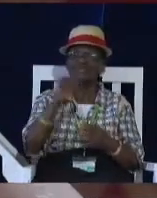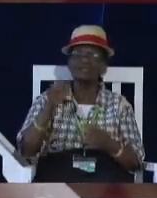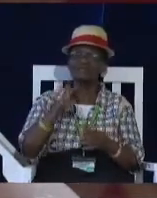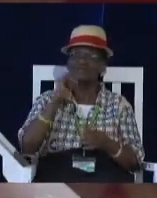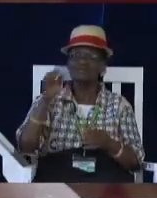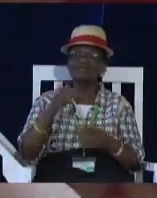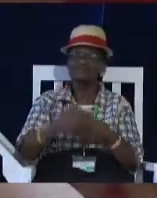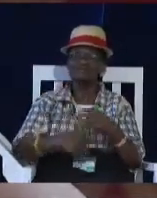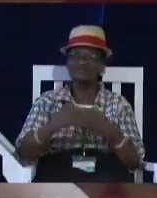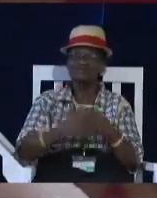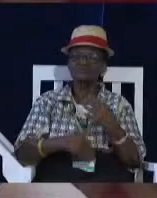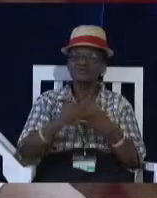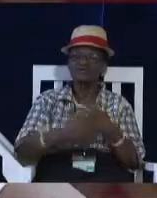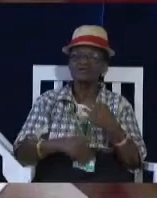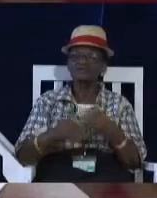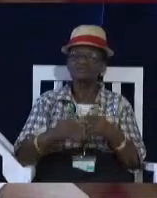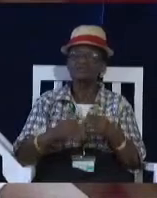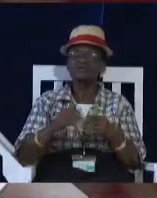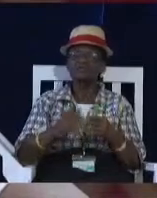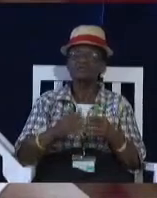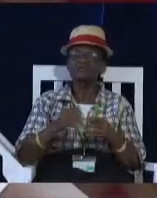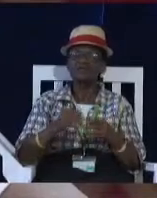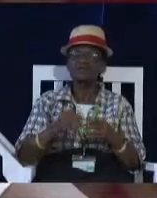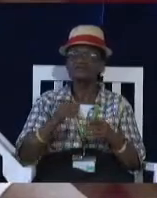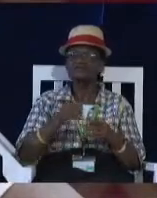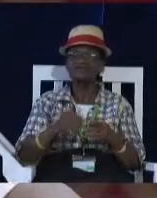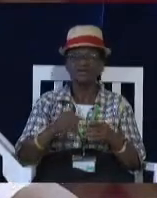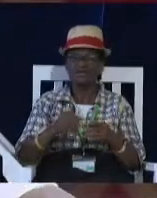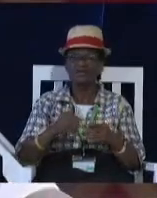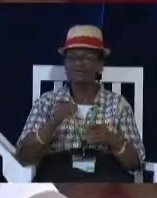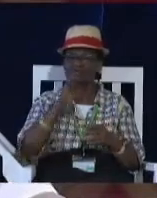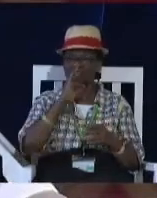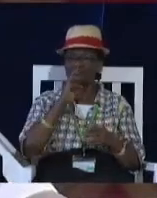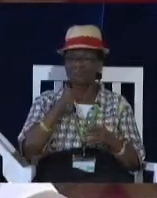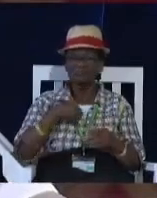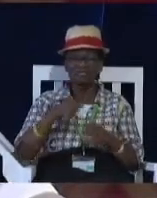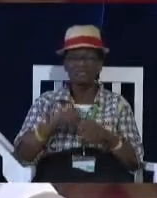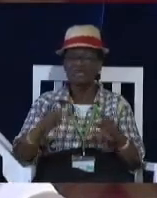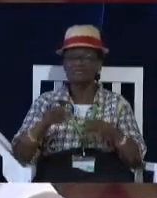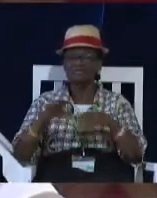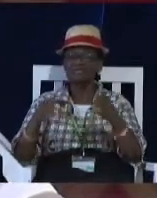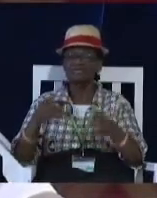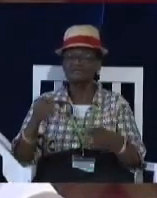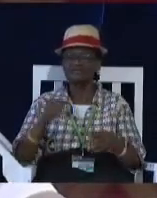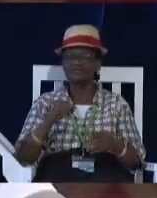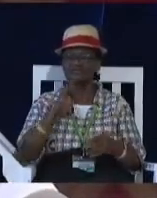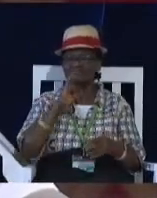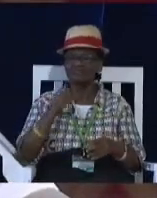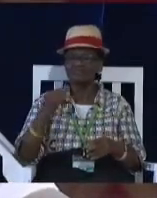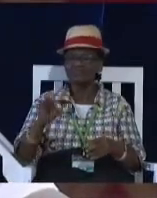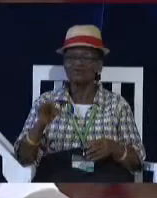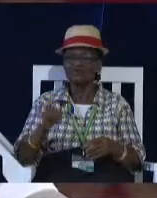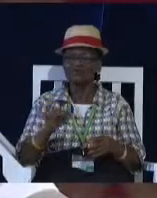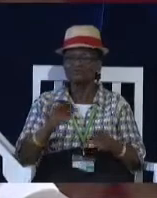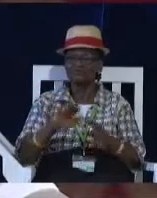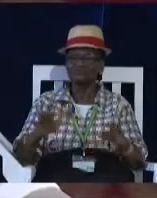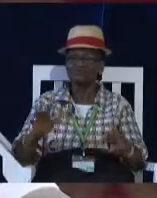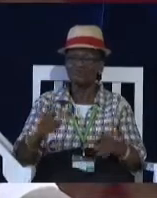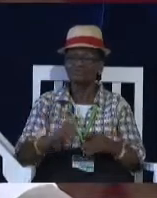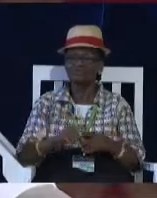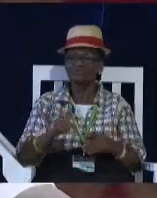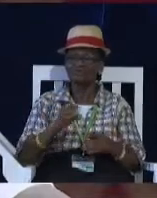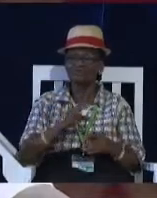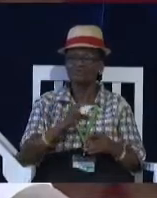I cannot give the bread of children to dogs. That's what he said. In other